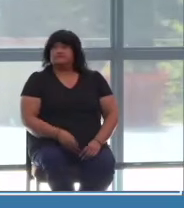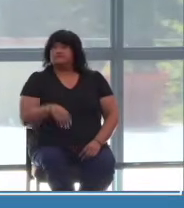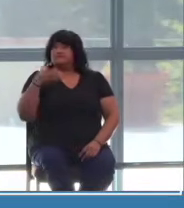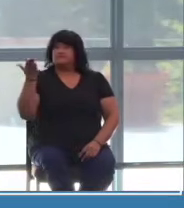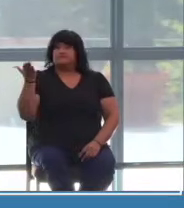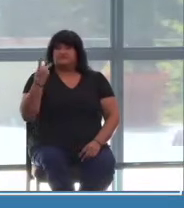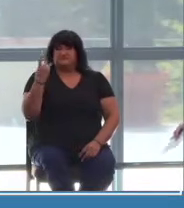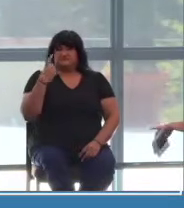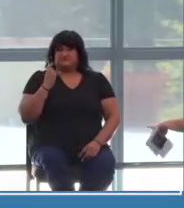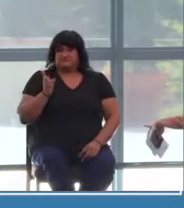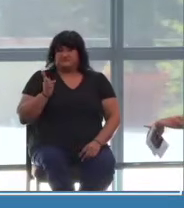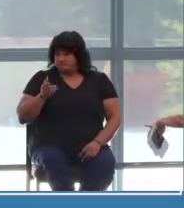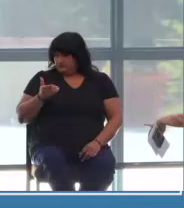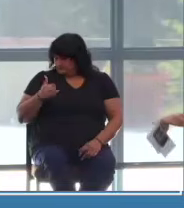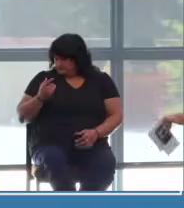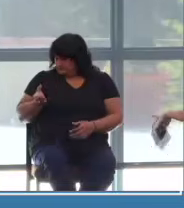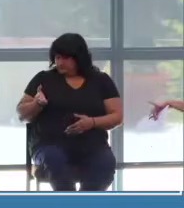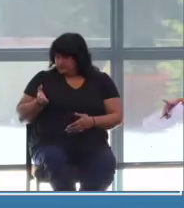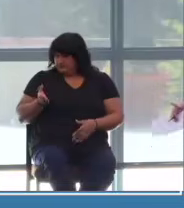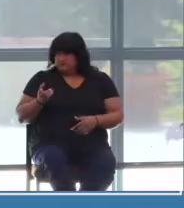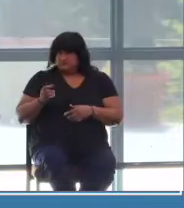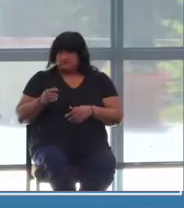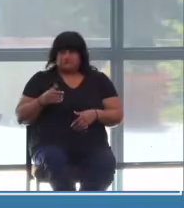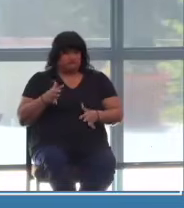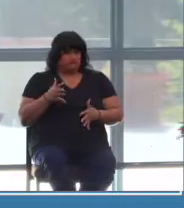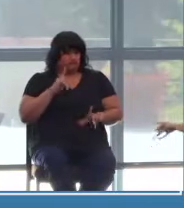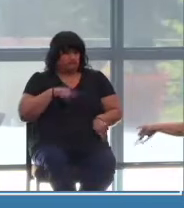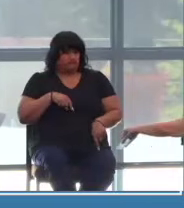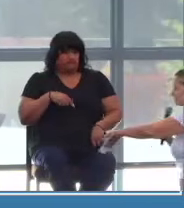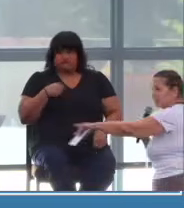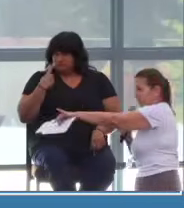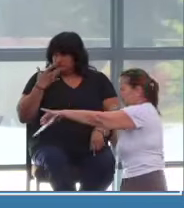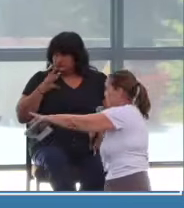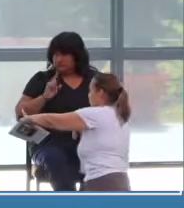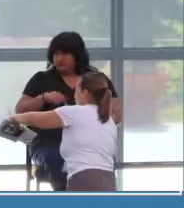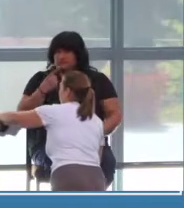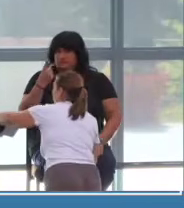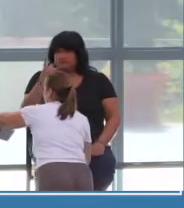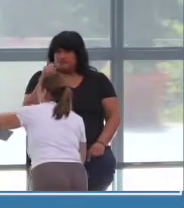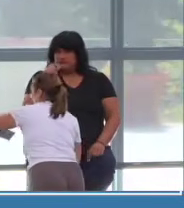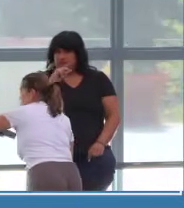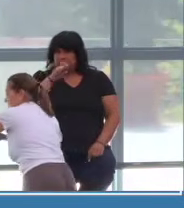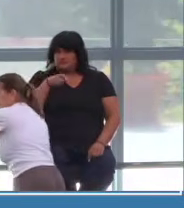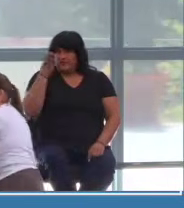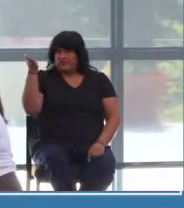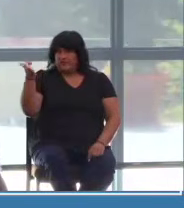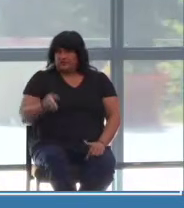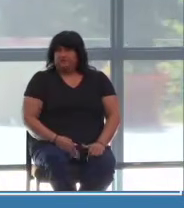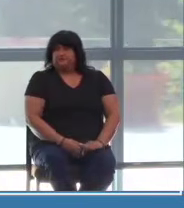Oh, here. Okay. Oh, you have one there first? We'll do this. No, I did that. Oh, yeah, I thought you did. So I think we have one more question over here.